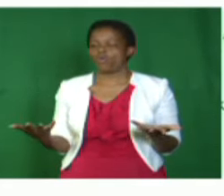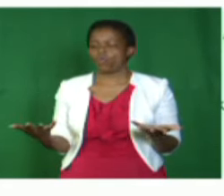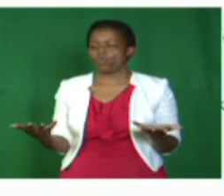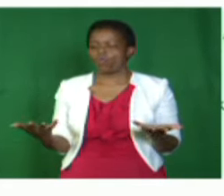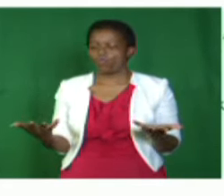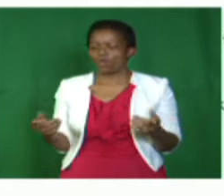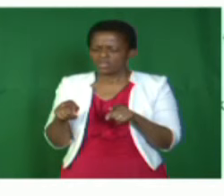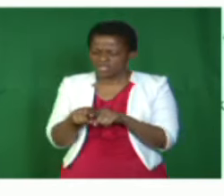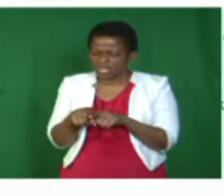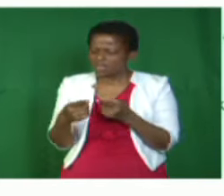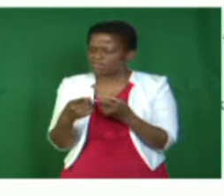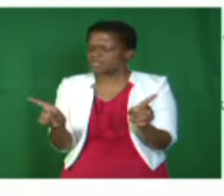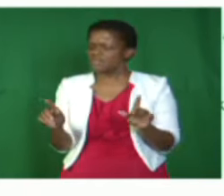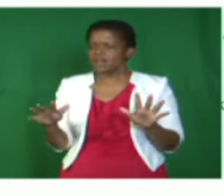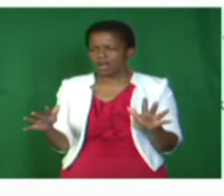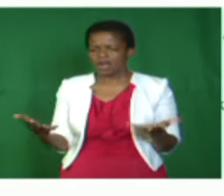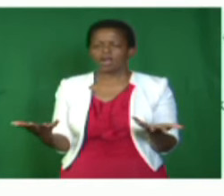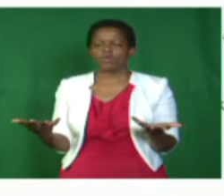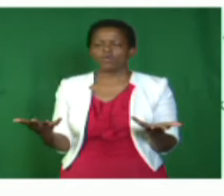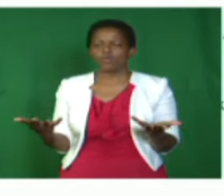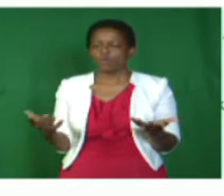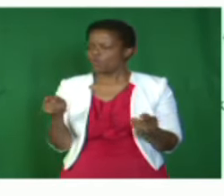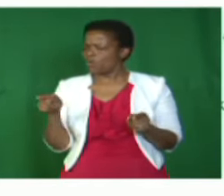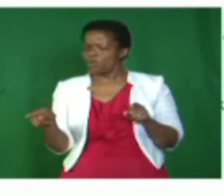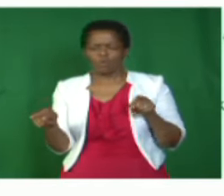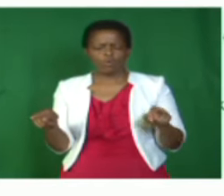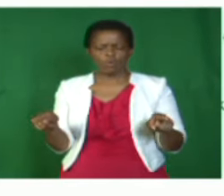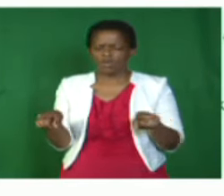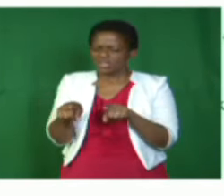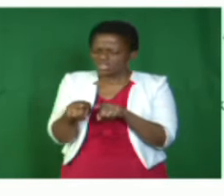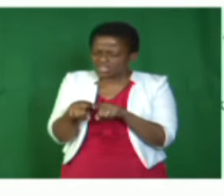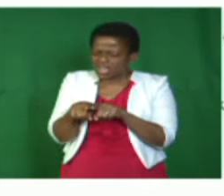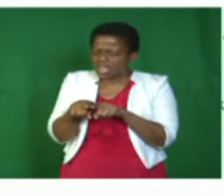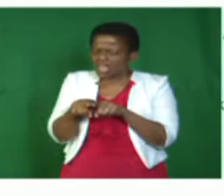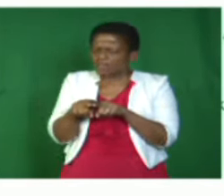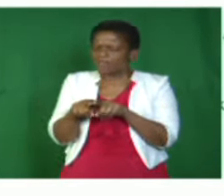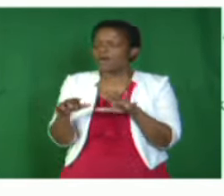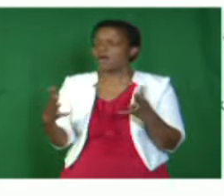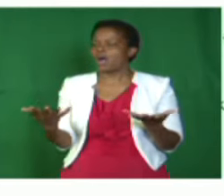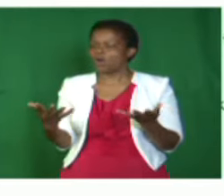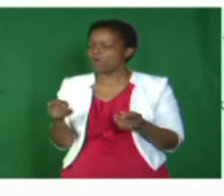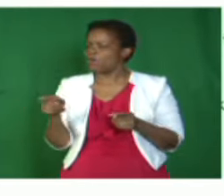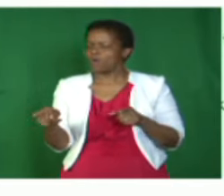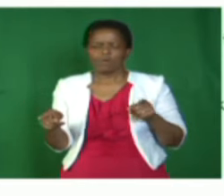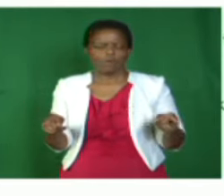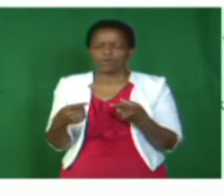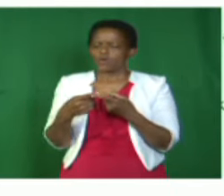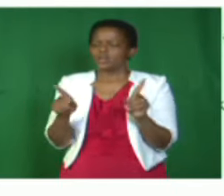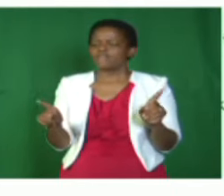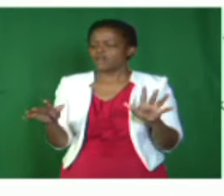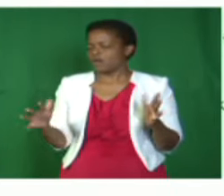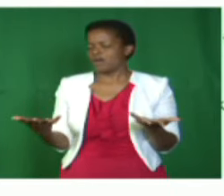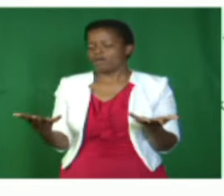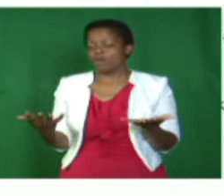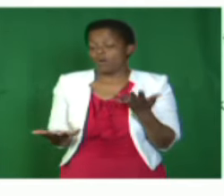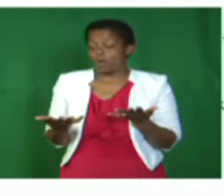be that how are these things similar, or how are these things different, or maybe draw out